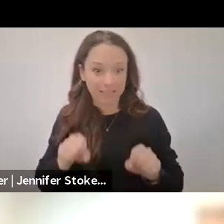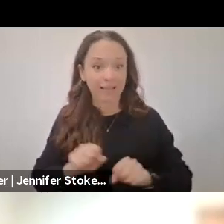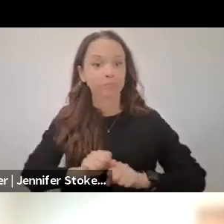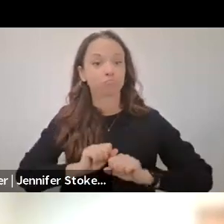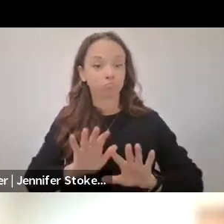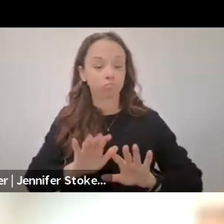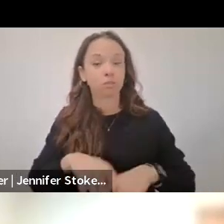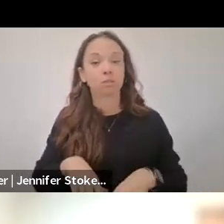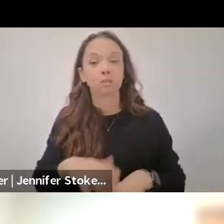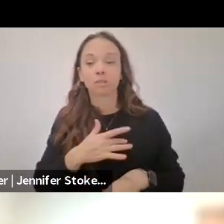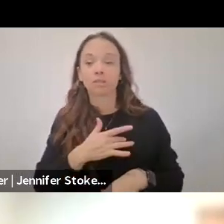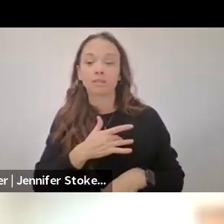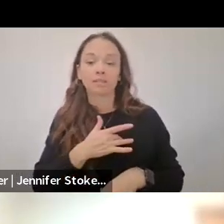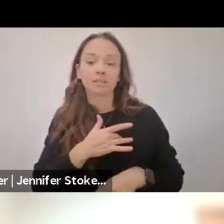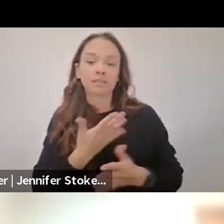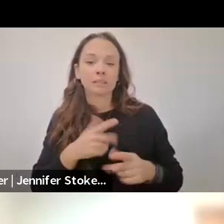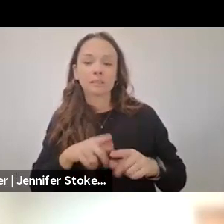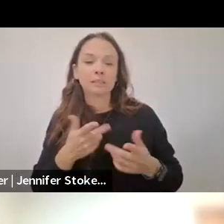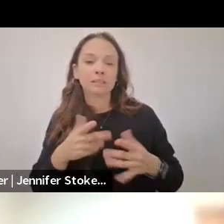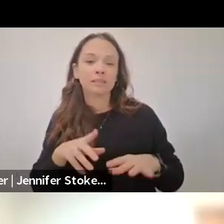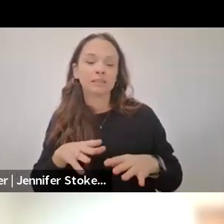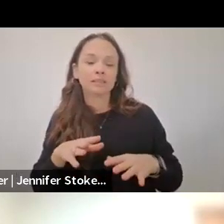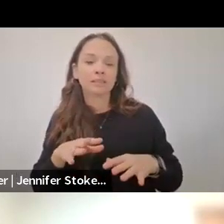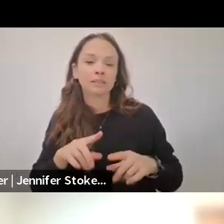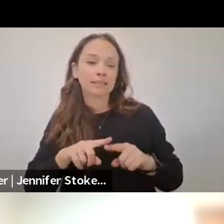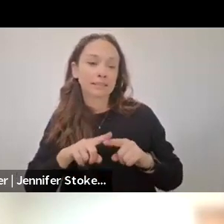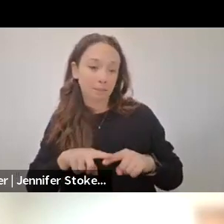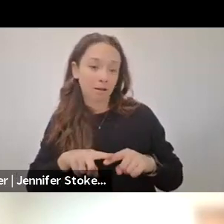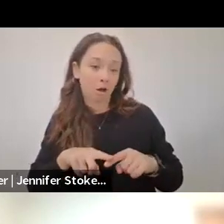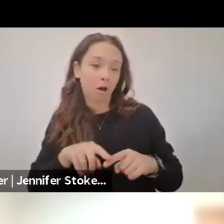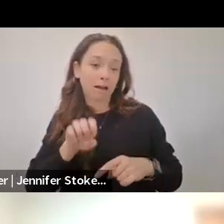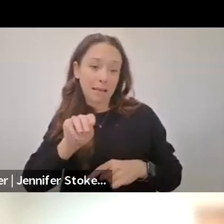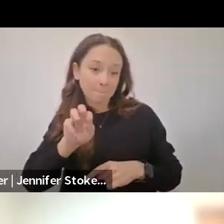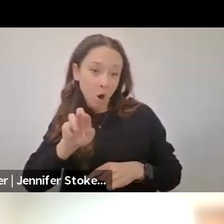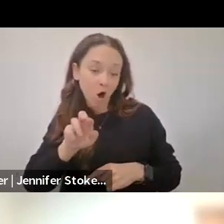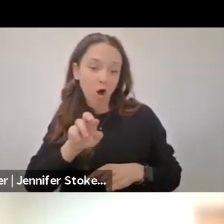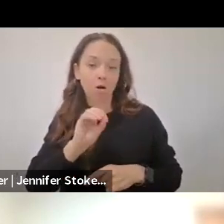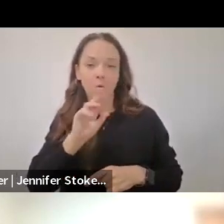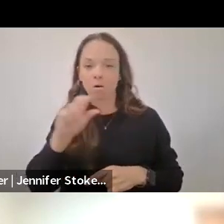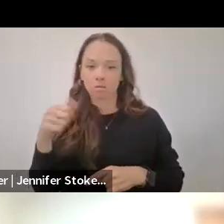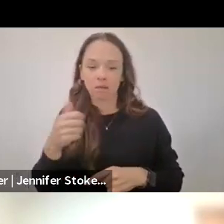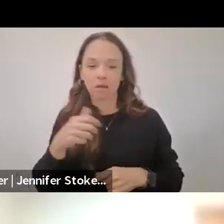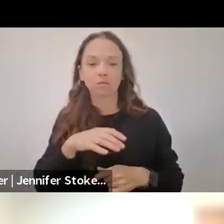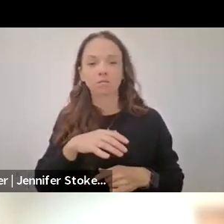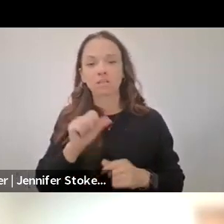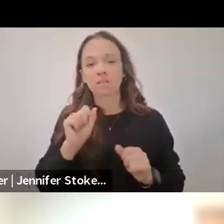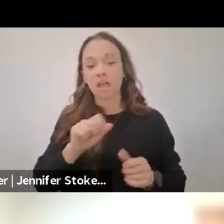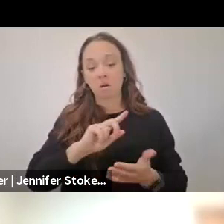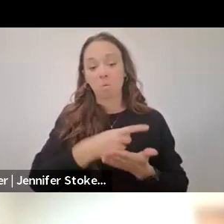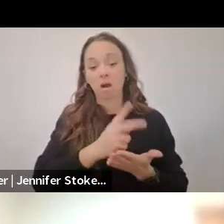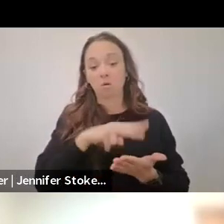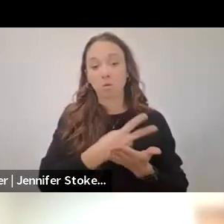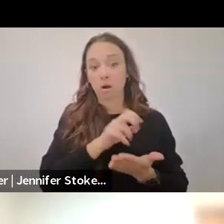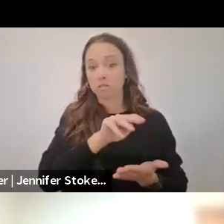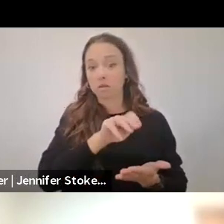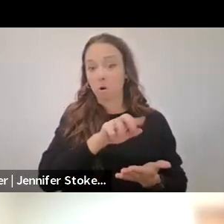there's a turnaround, depending on if it's a electronic medical record message, it takes about 1 to 2 hours the most.